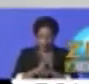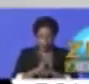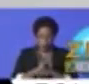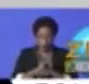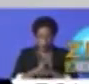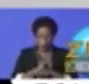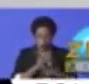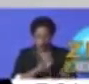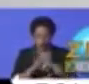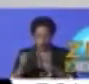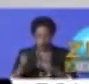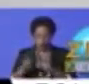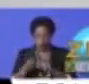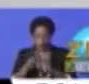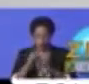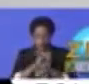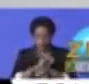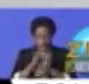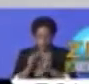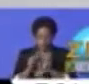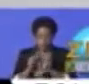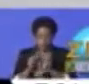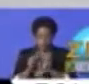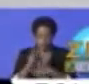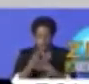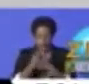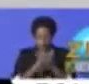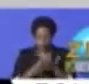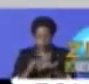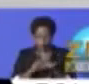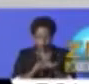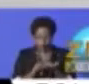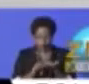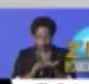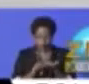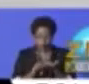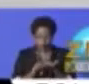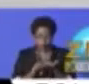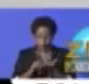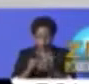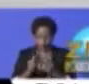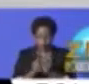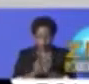the capital. In both instances, the necessary medical protocols were undertaken